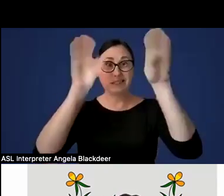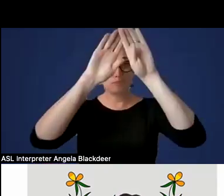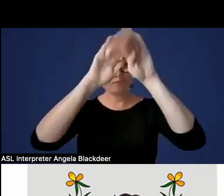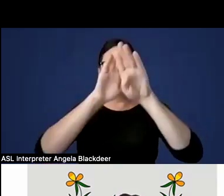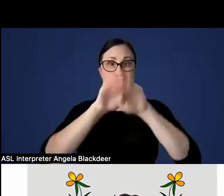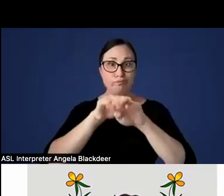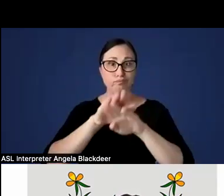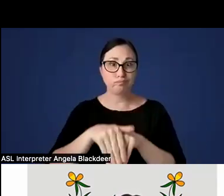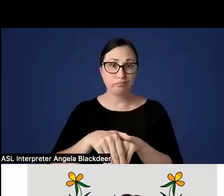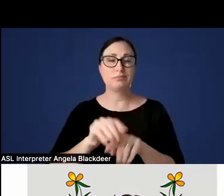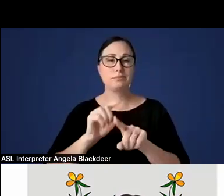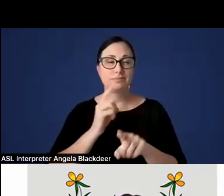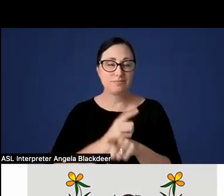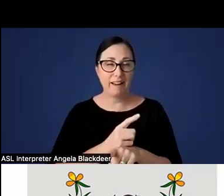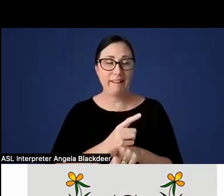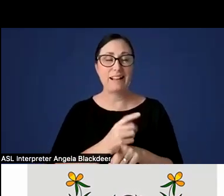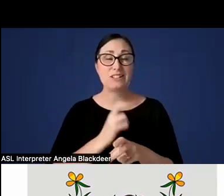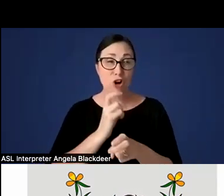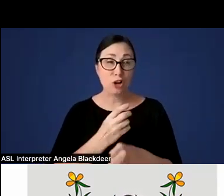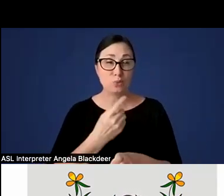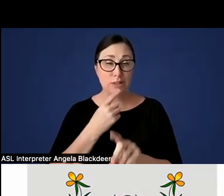think it's essential to acknowledge that